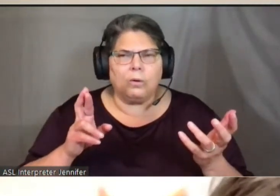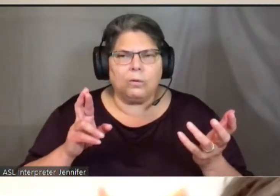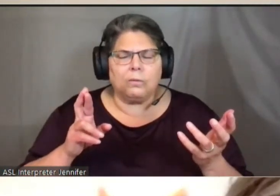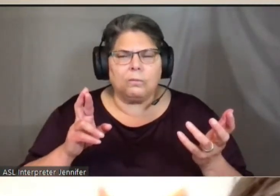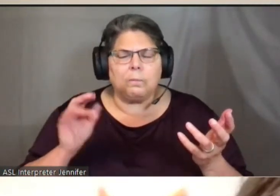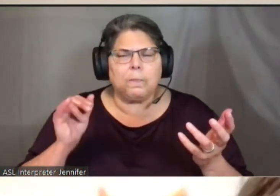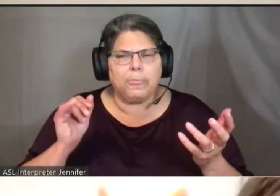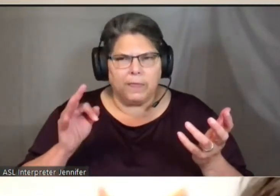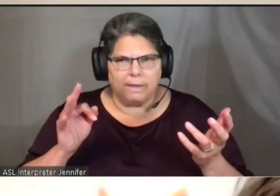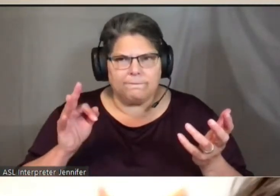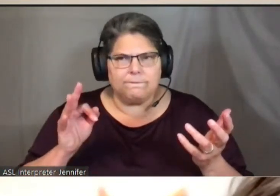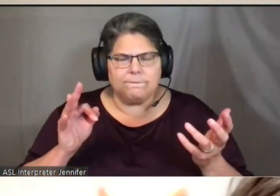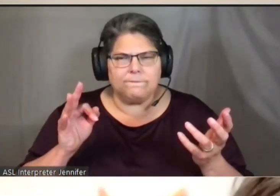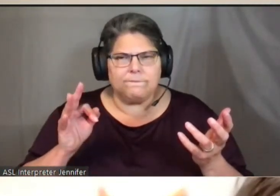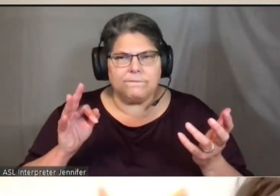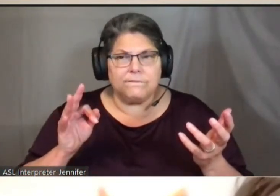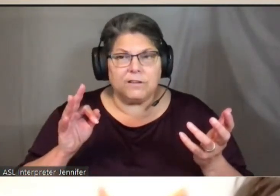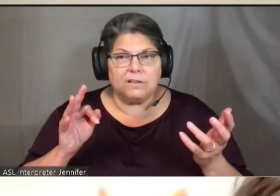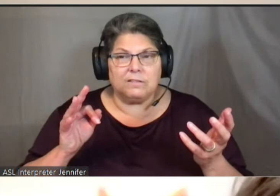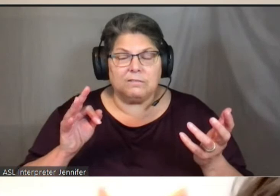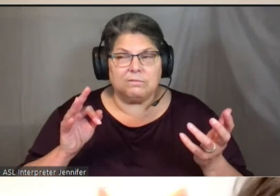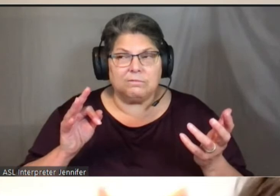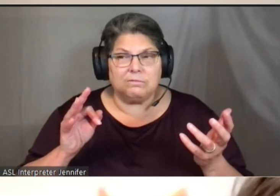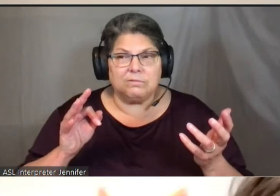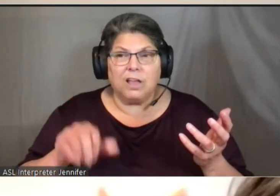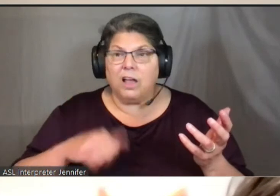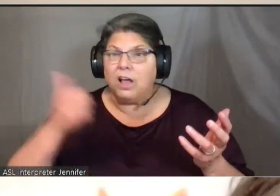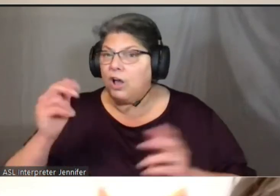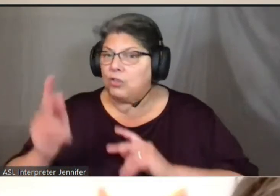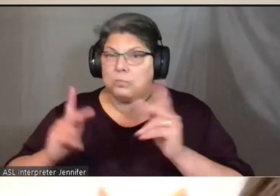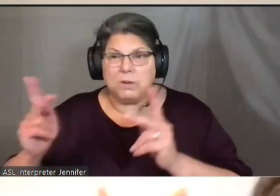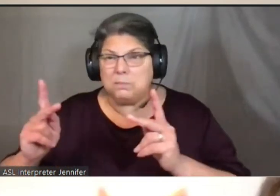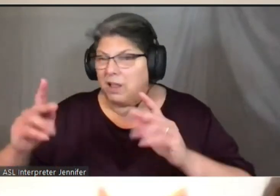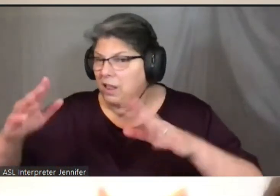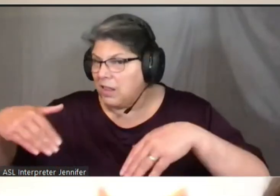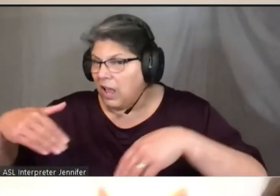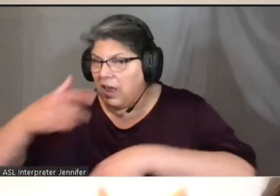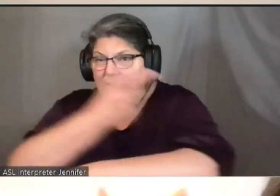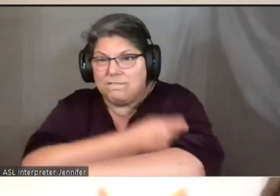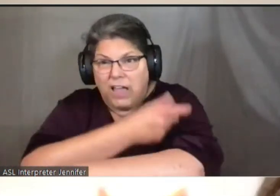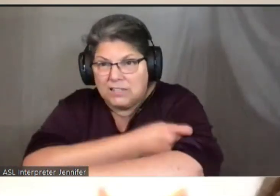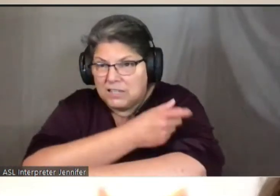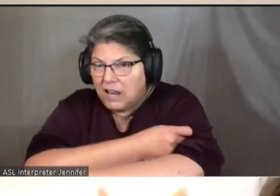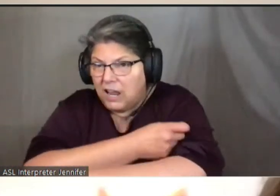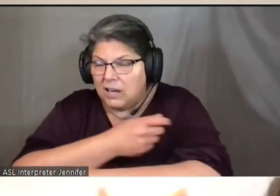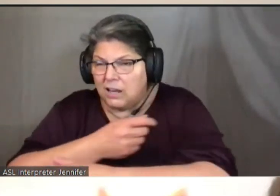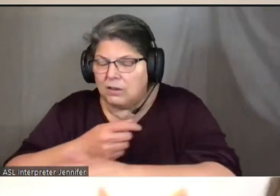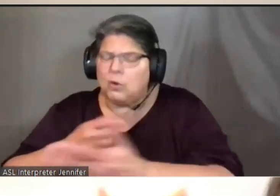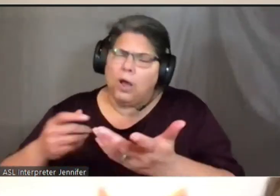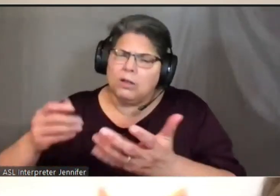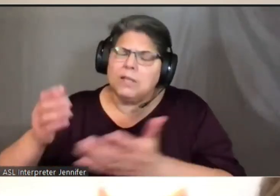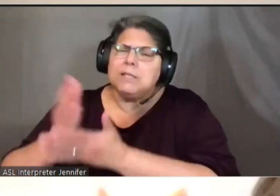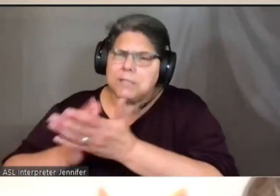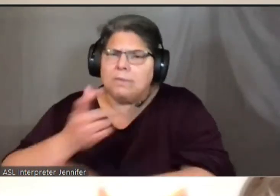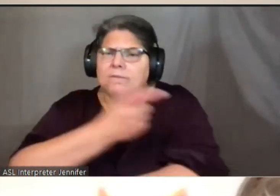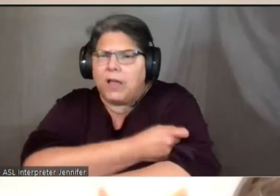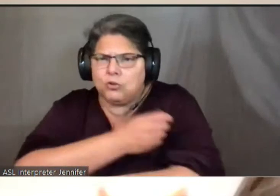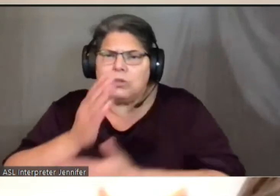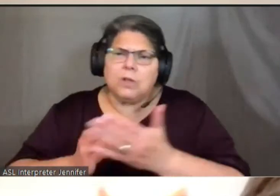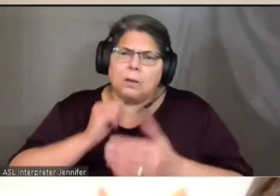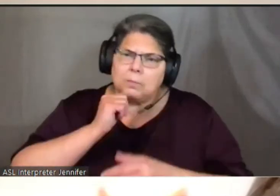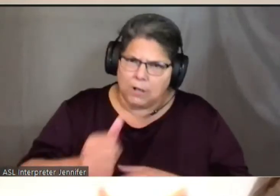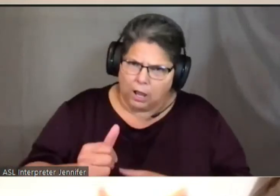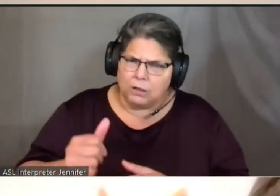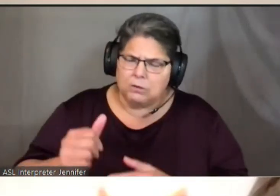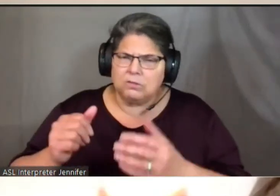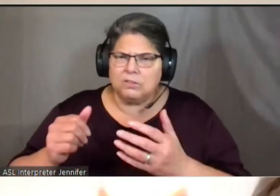if they're with non-vaccinated people or groups who are both vaccinated and unvaccinated, with the one exception I